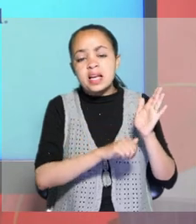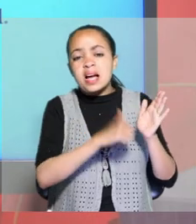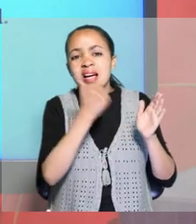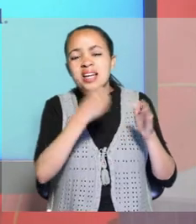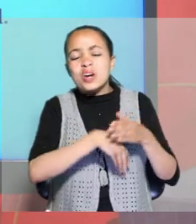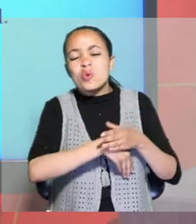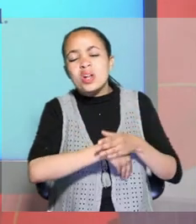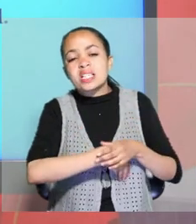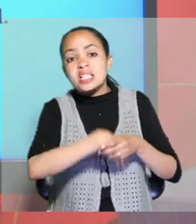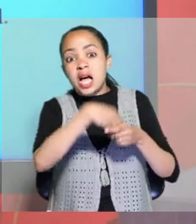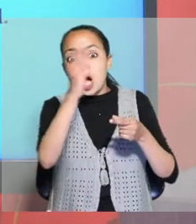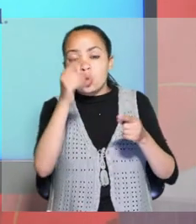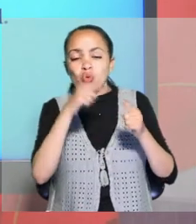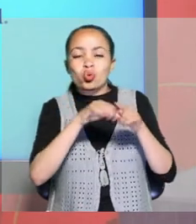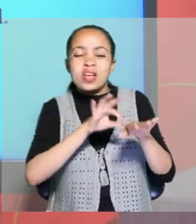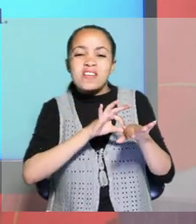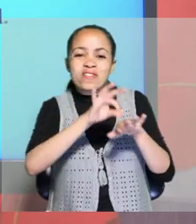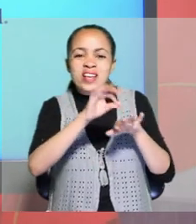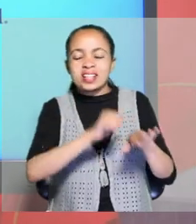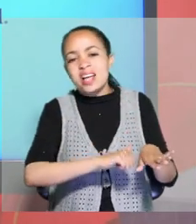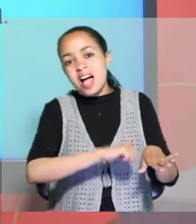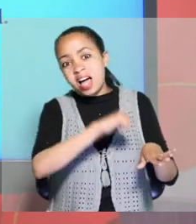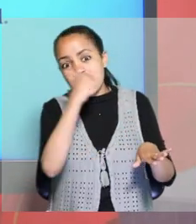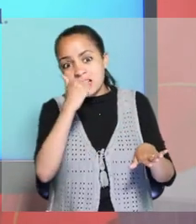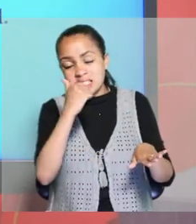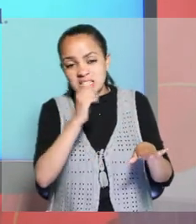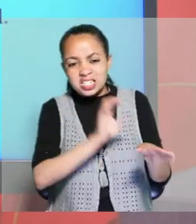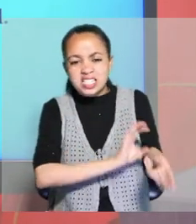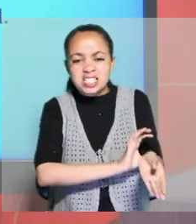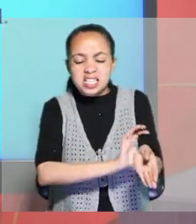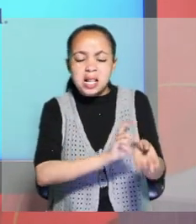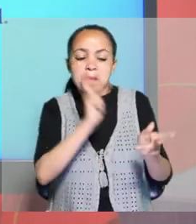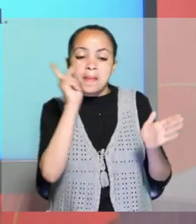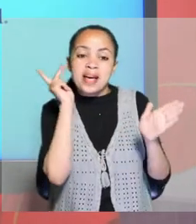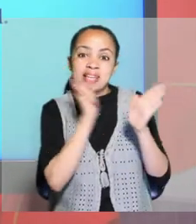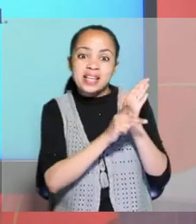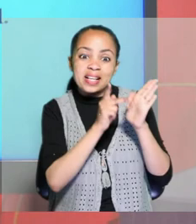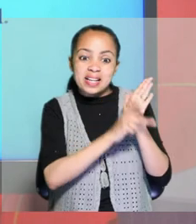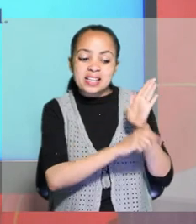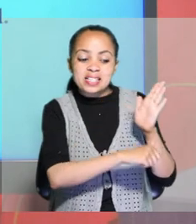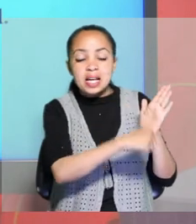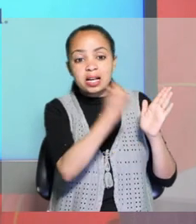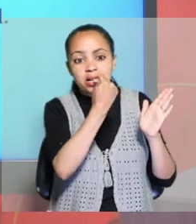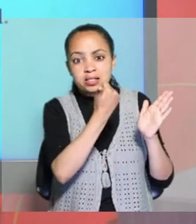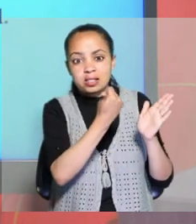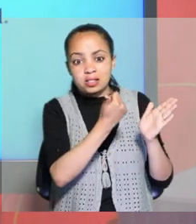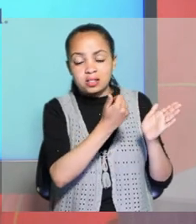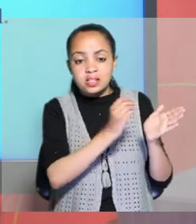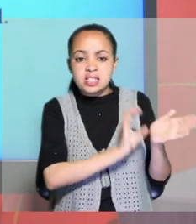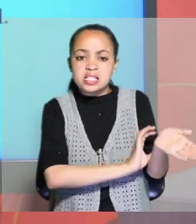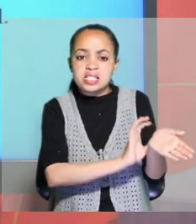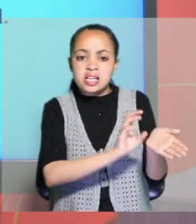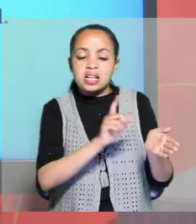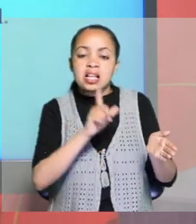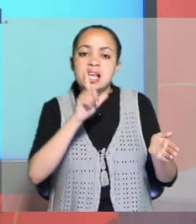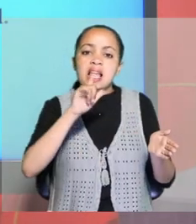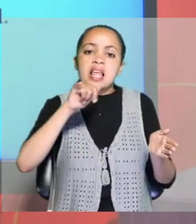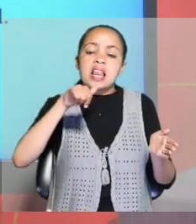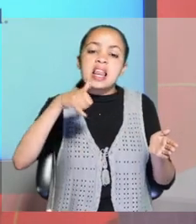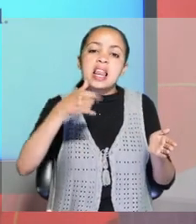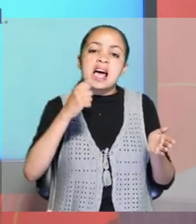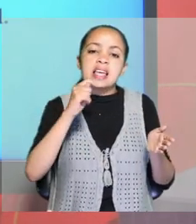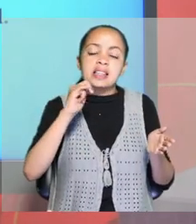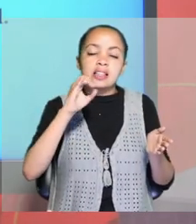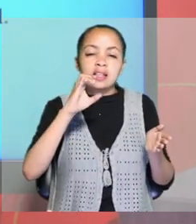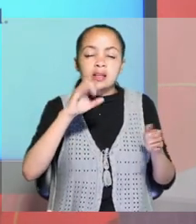release out to infect another host cell by killing the host lighting means lights break